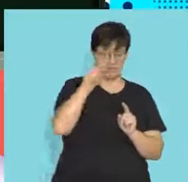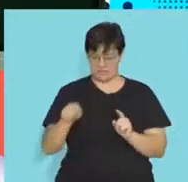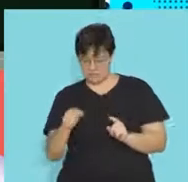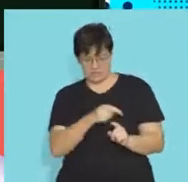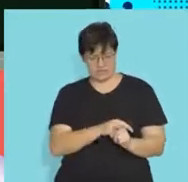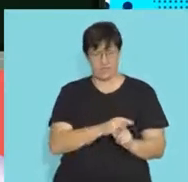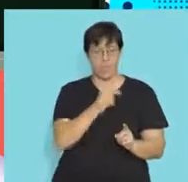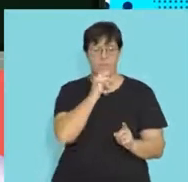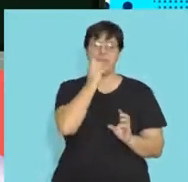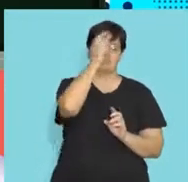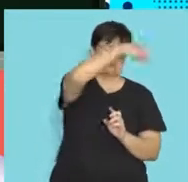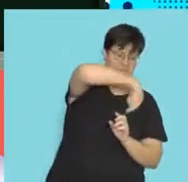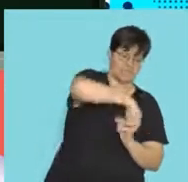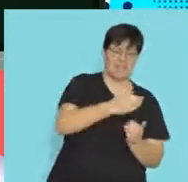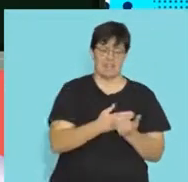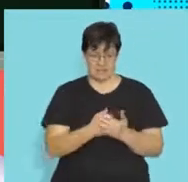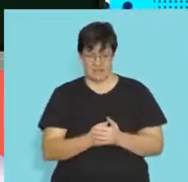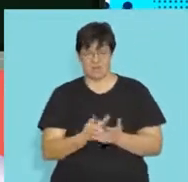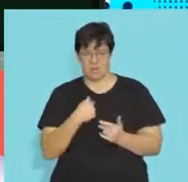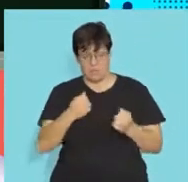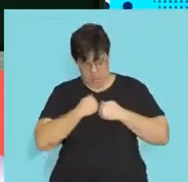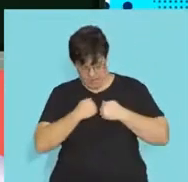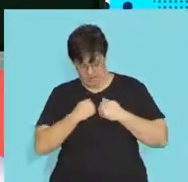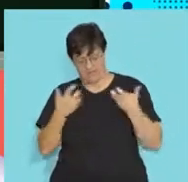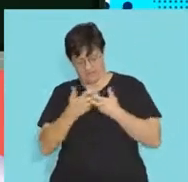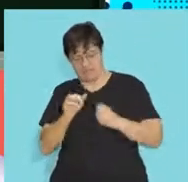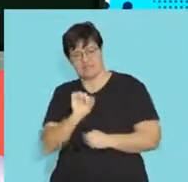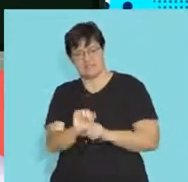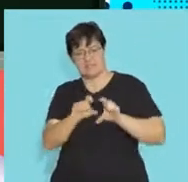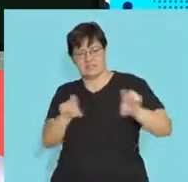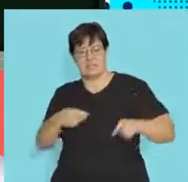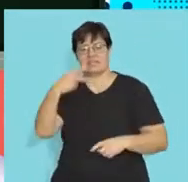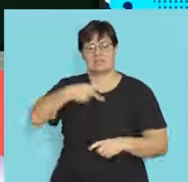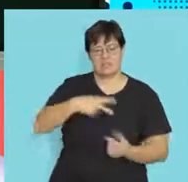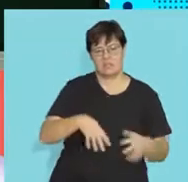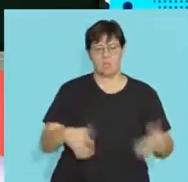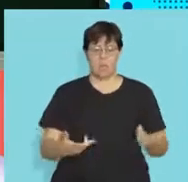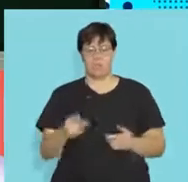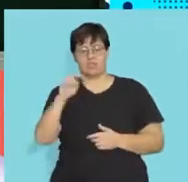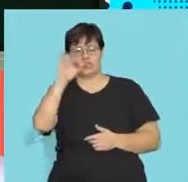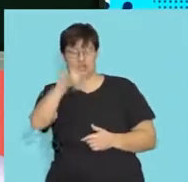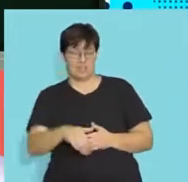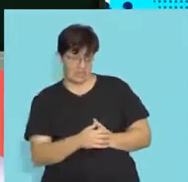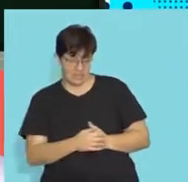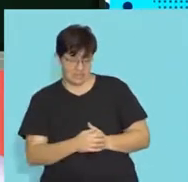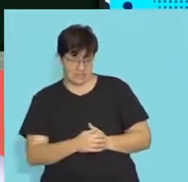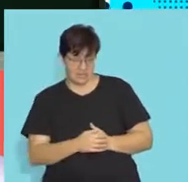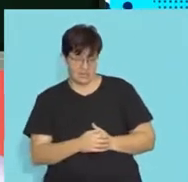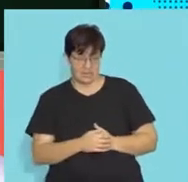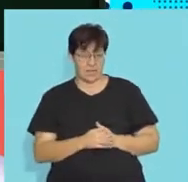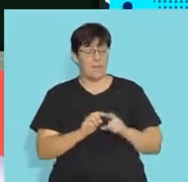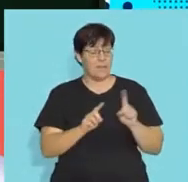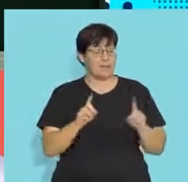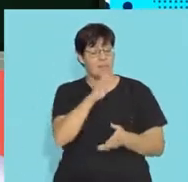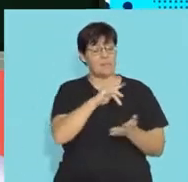an organism would occupy a specific role. Example, it would be a secondary consumer or a tertiary consumer.